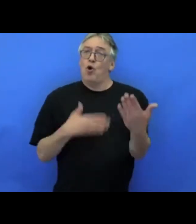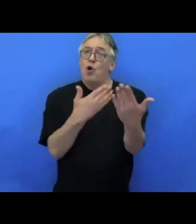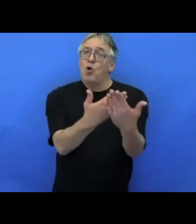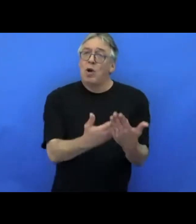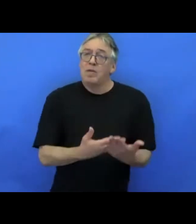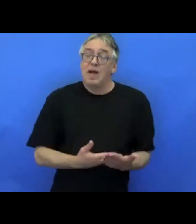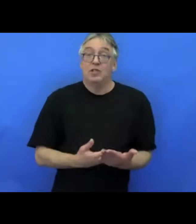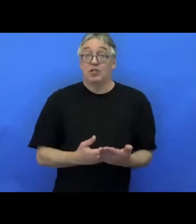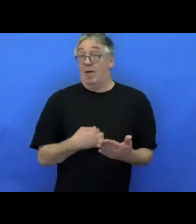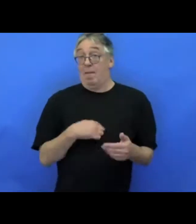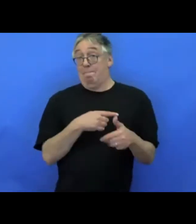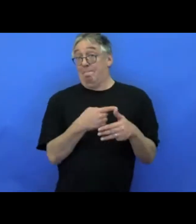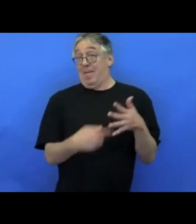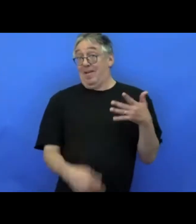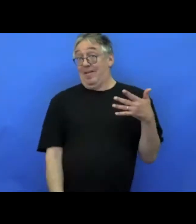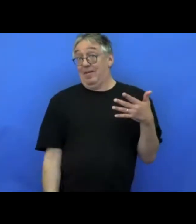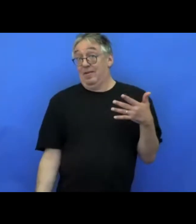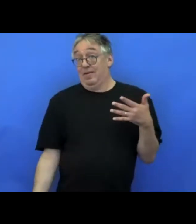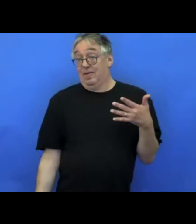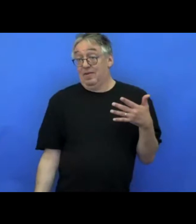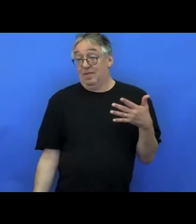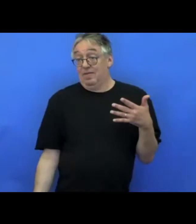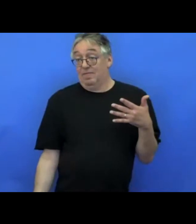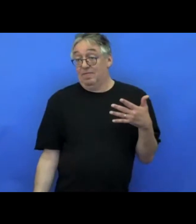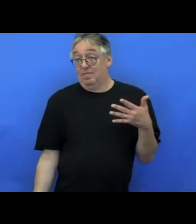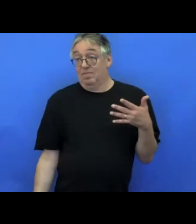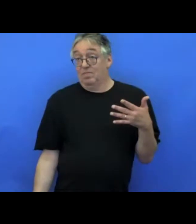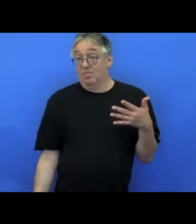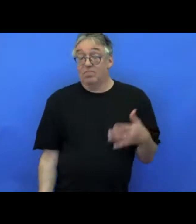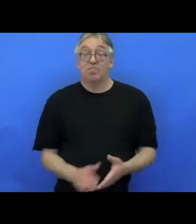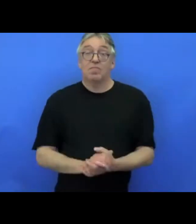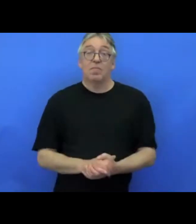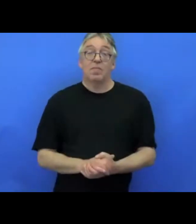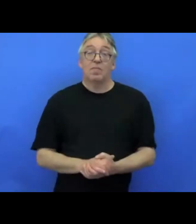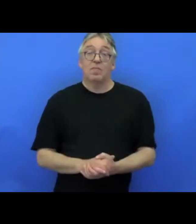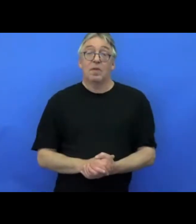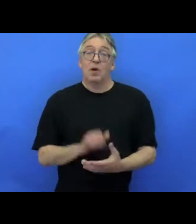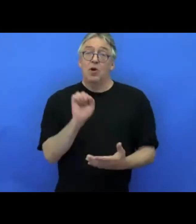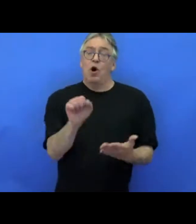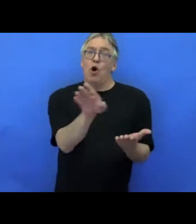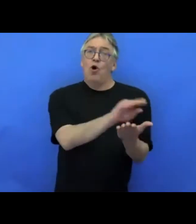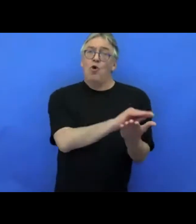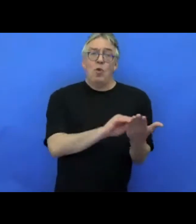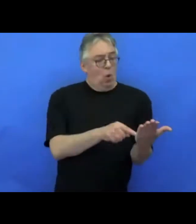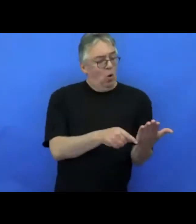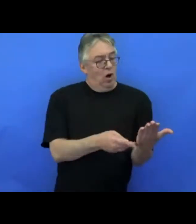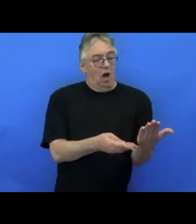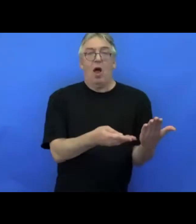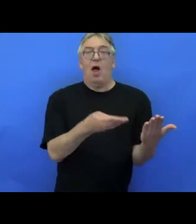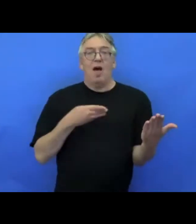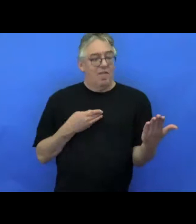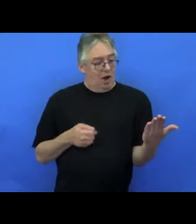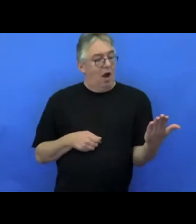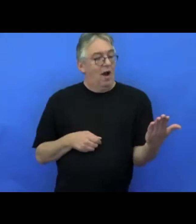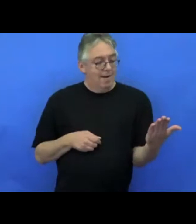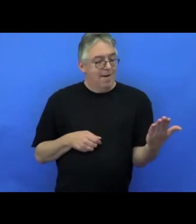are many. The report gave us lots of points that we need